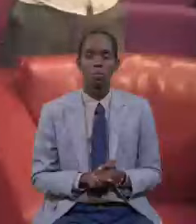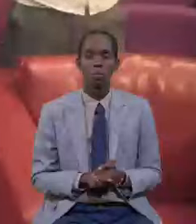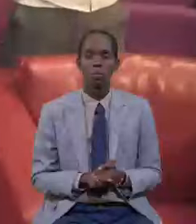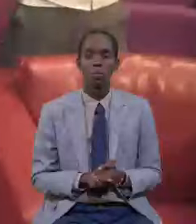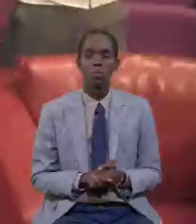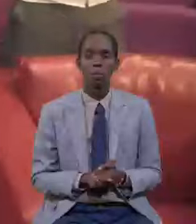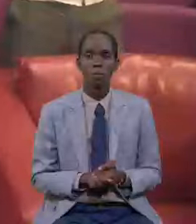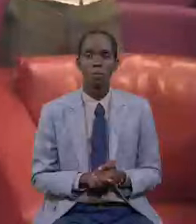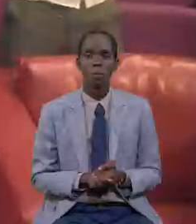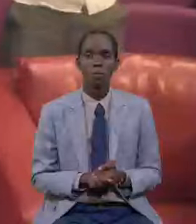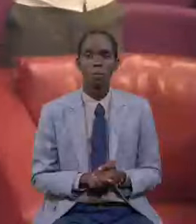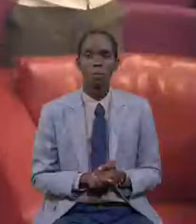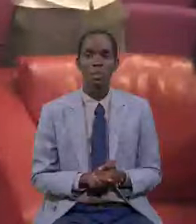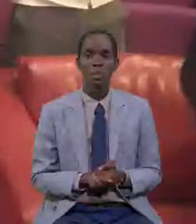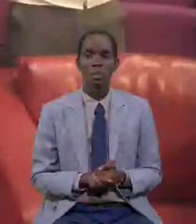to